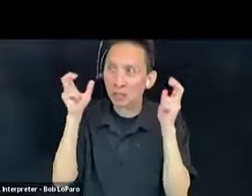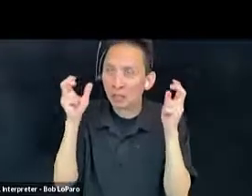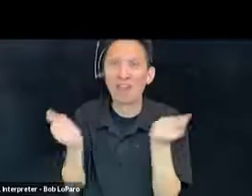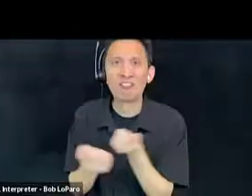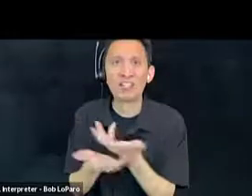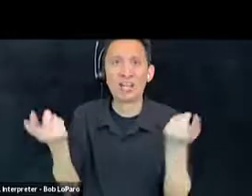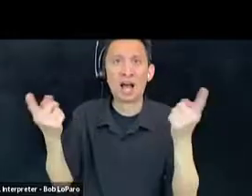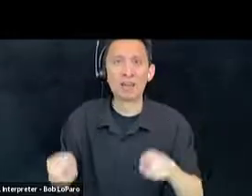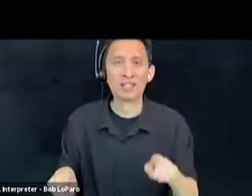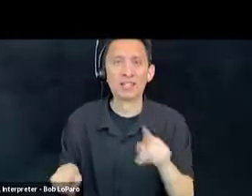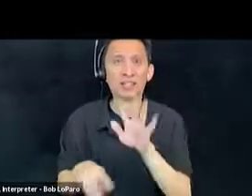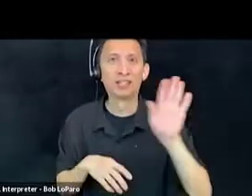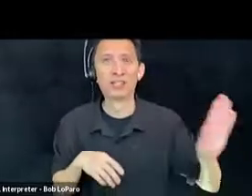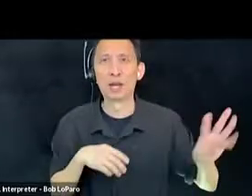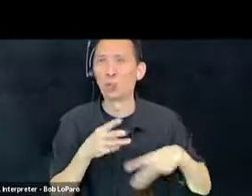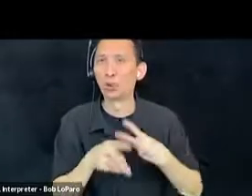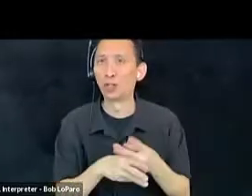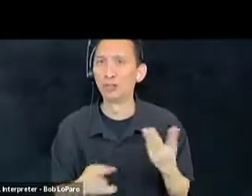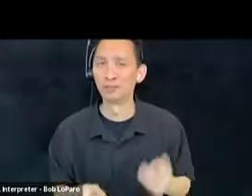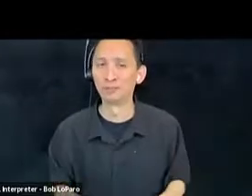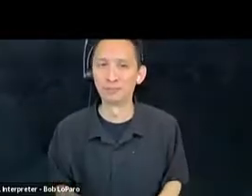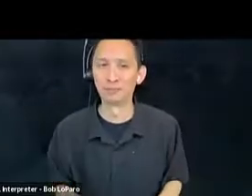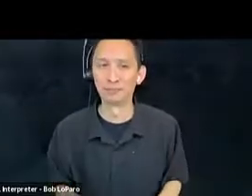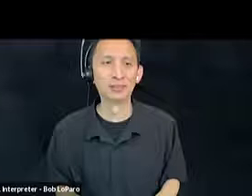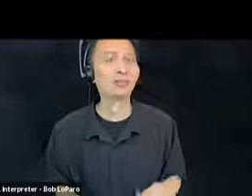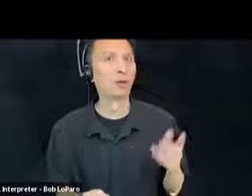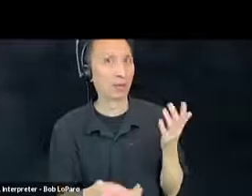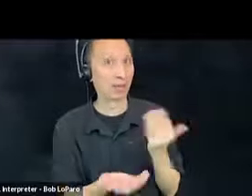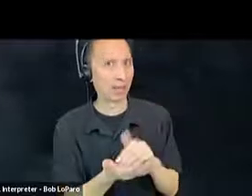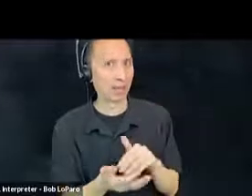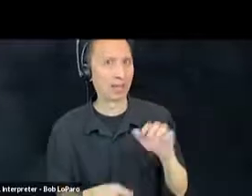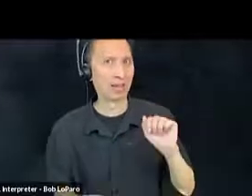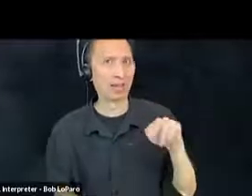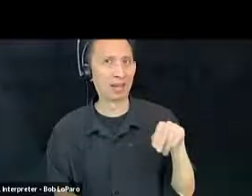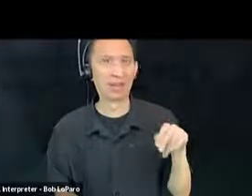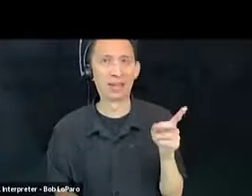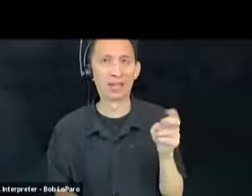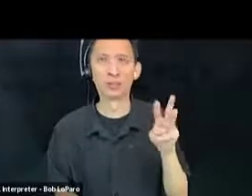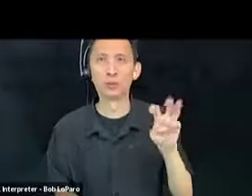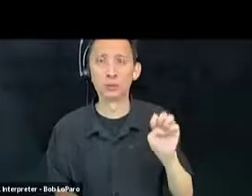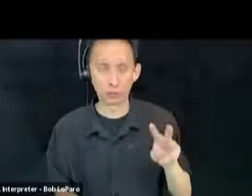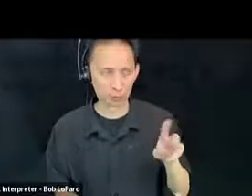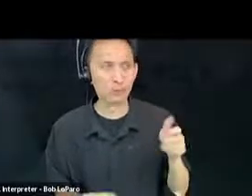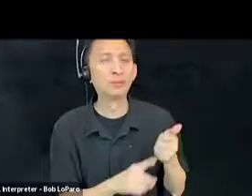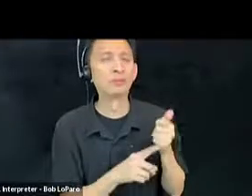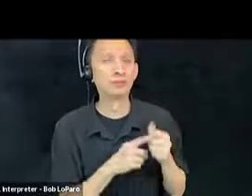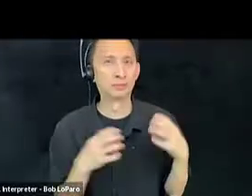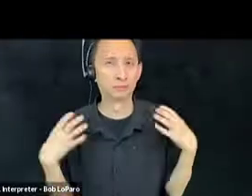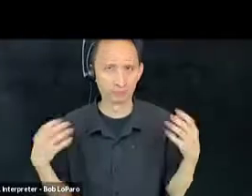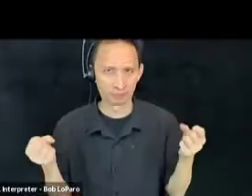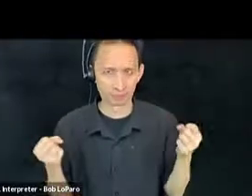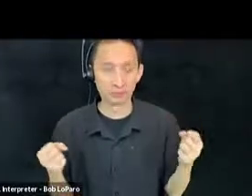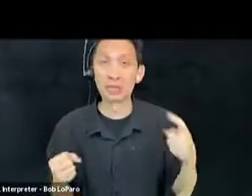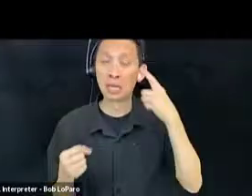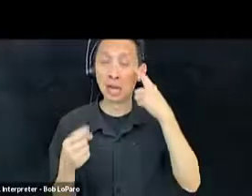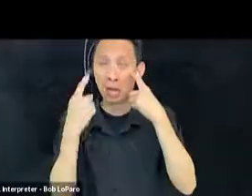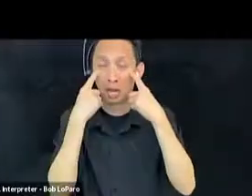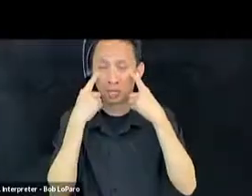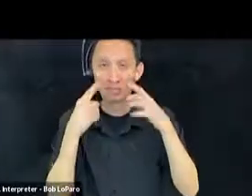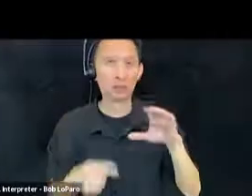um, for Andrew, again, we have the diagnosis of charge syndrome. He does have the colobomas in his eyes. Um, he